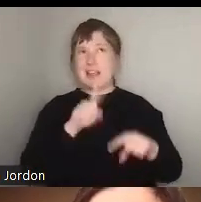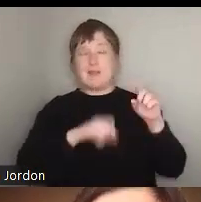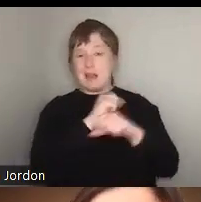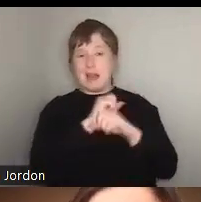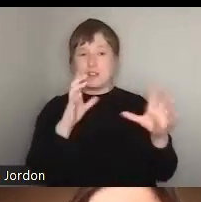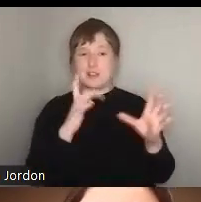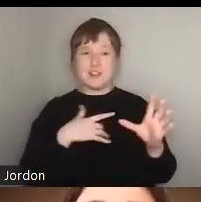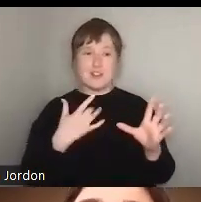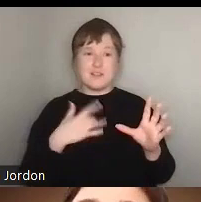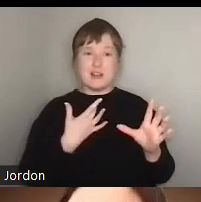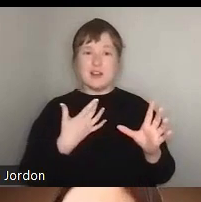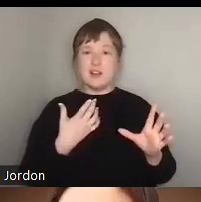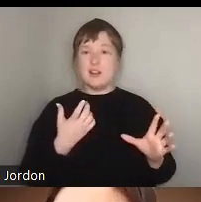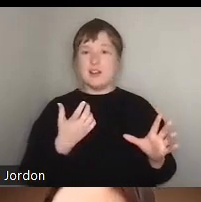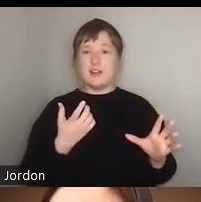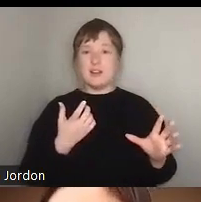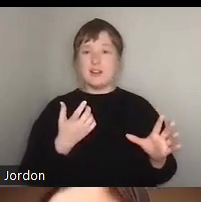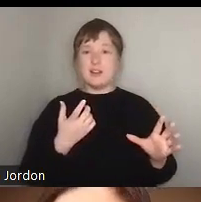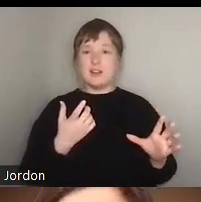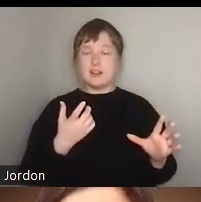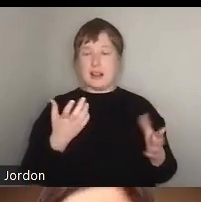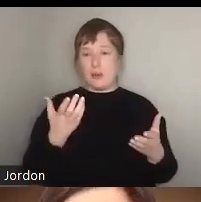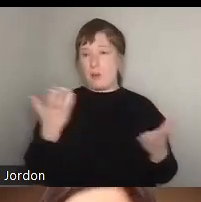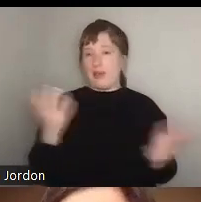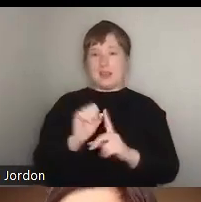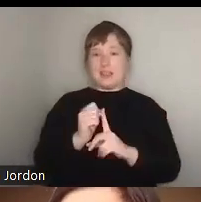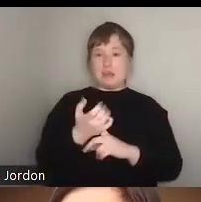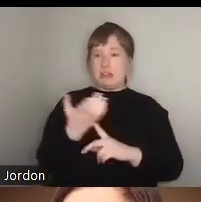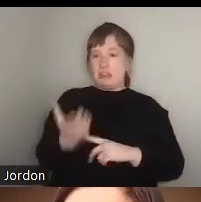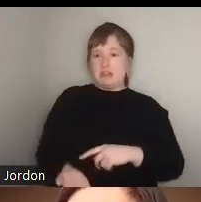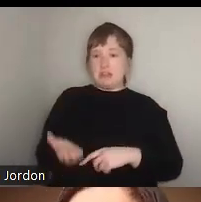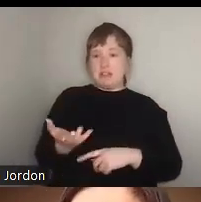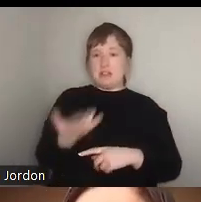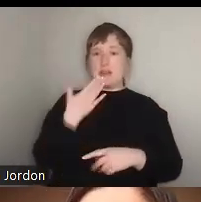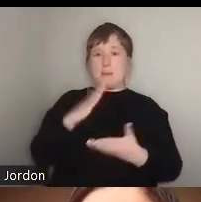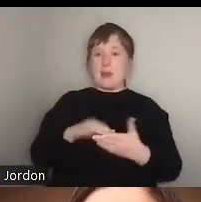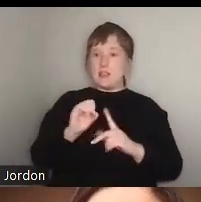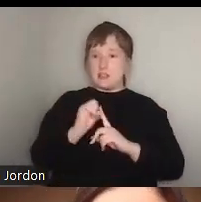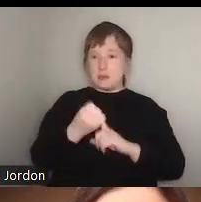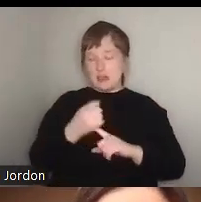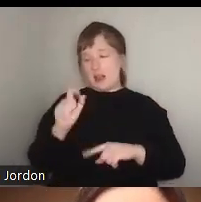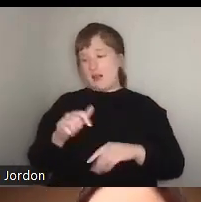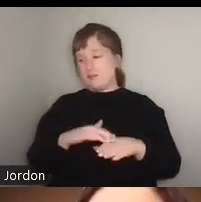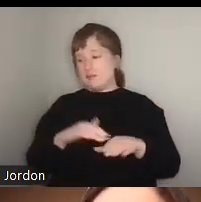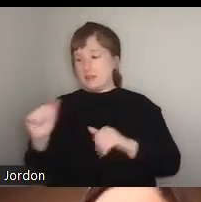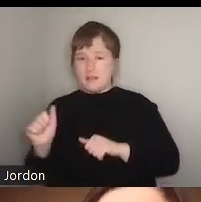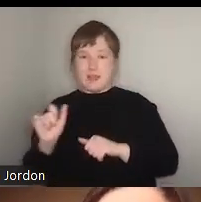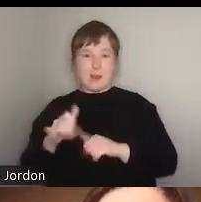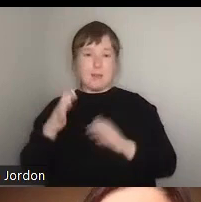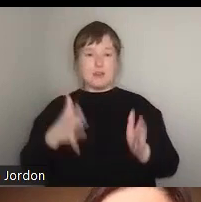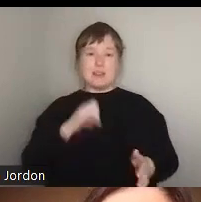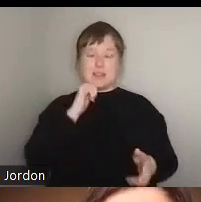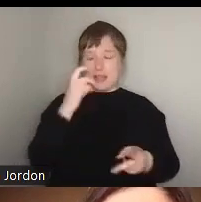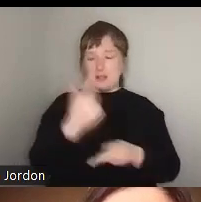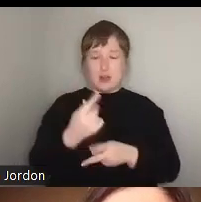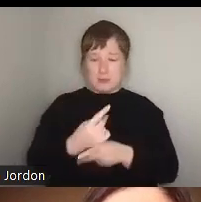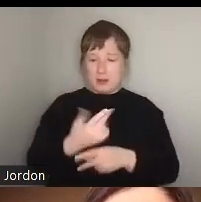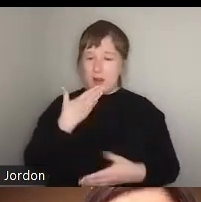are objectively sort of seeing the situation for what it is. It's a bad situation. They need to get out of it. This person is not treating me the way they